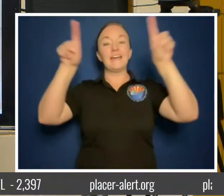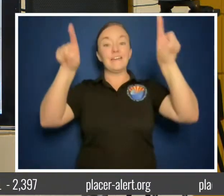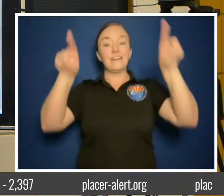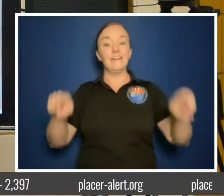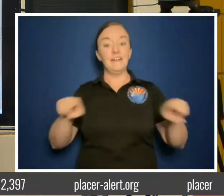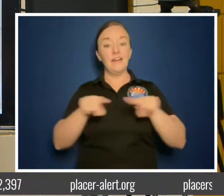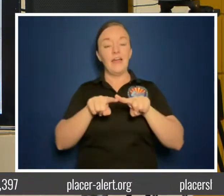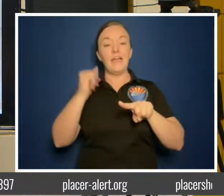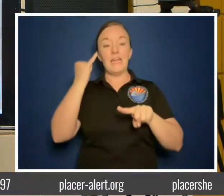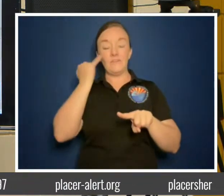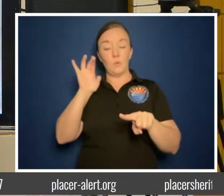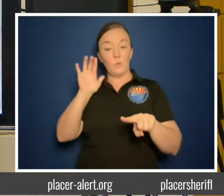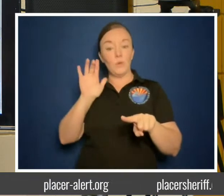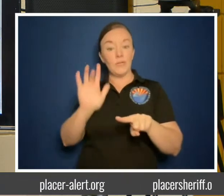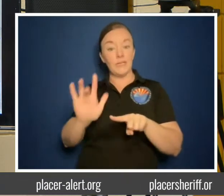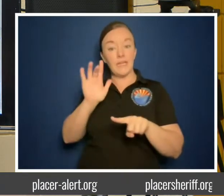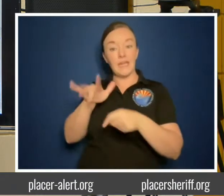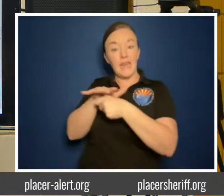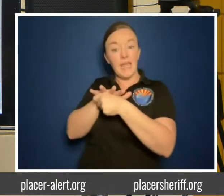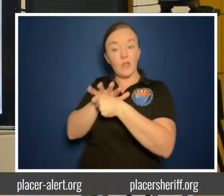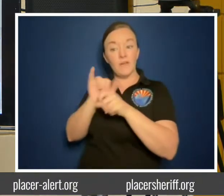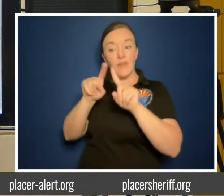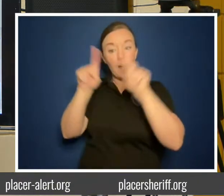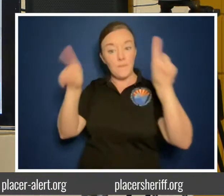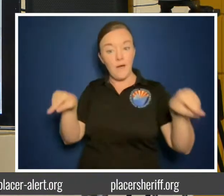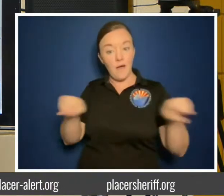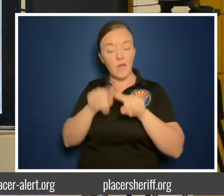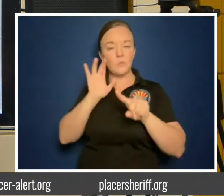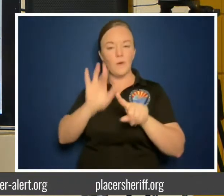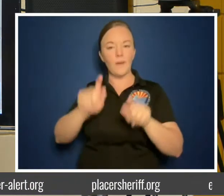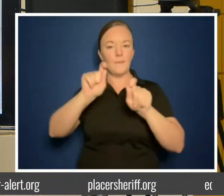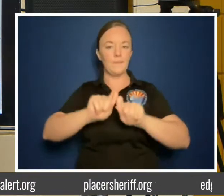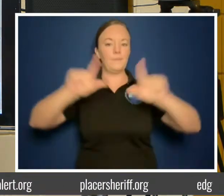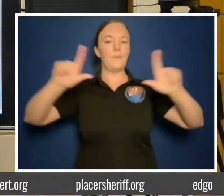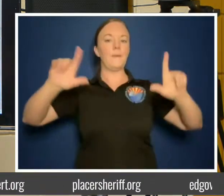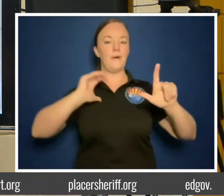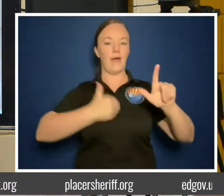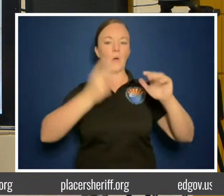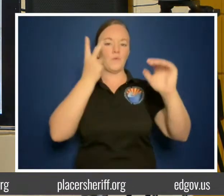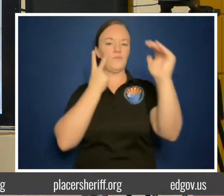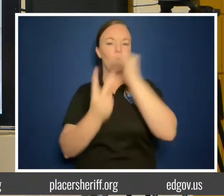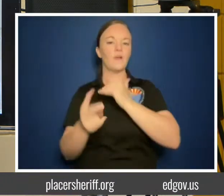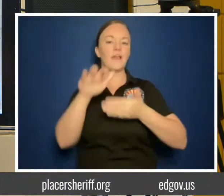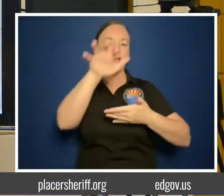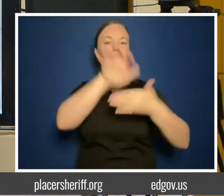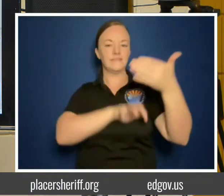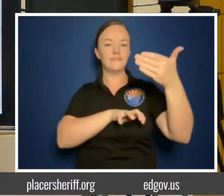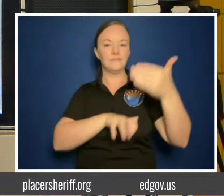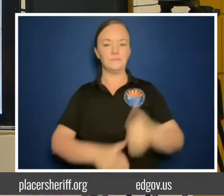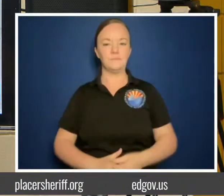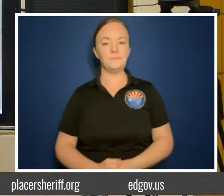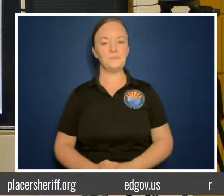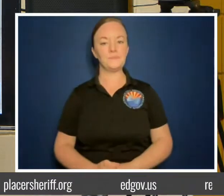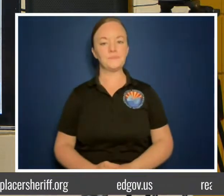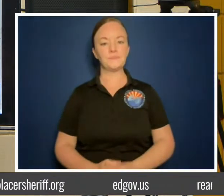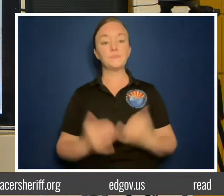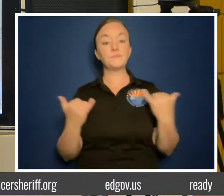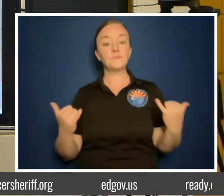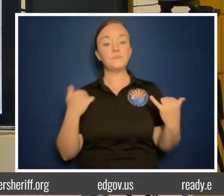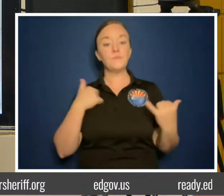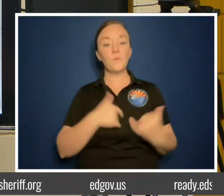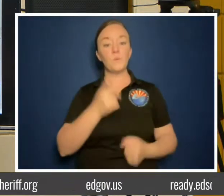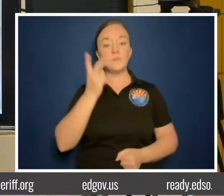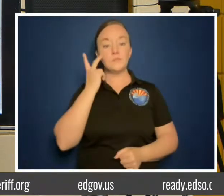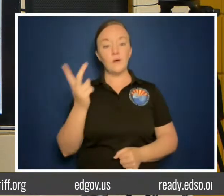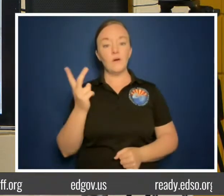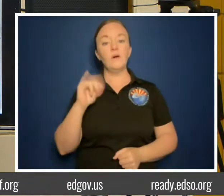forecast. So today, what we saw is, as Jonathan stated, we